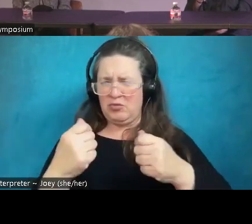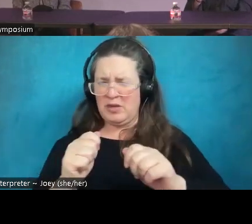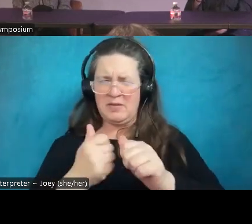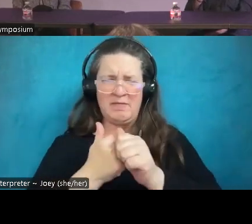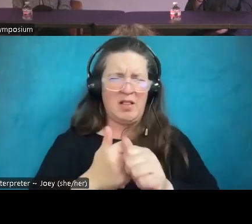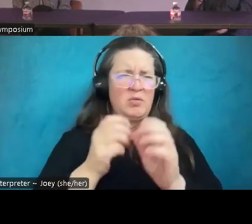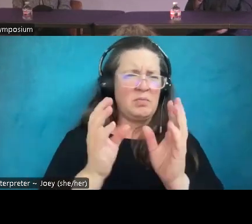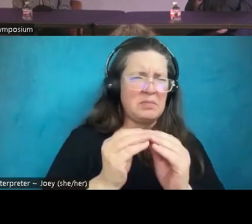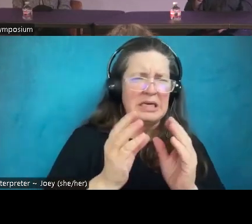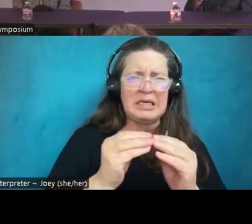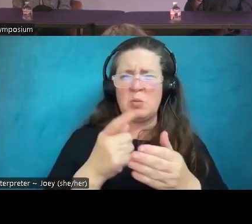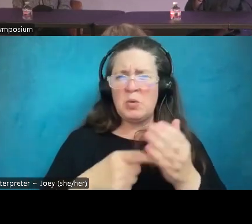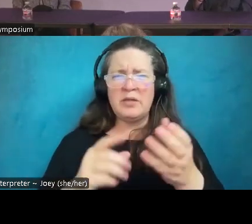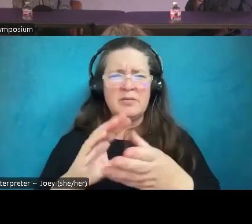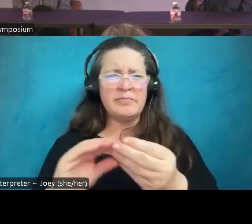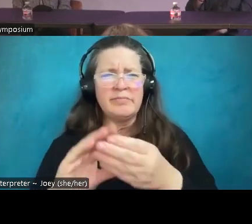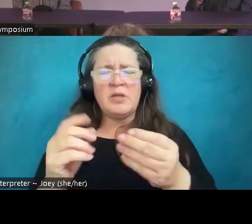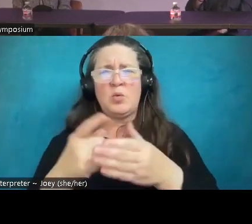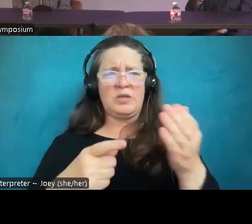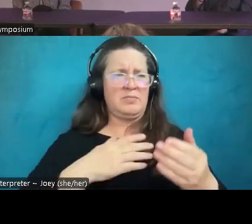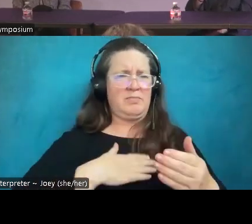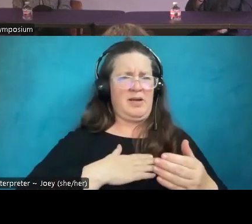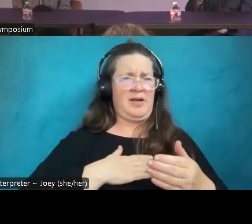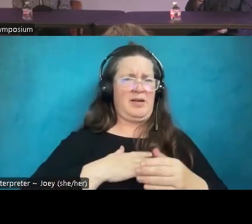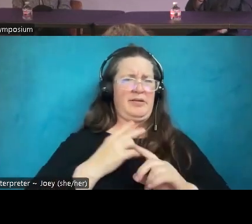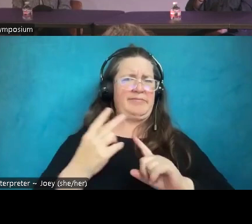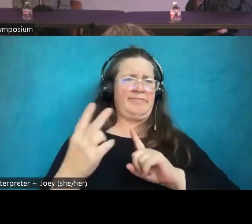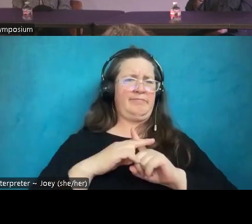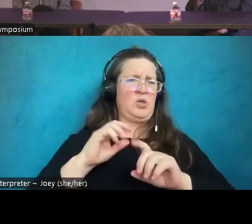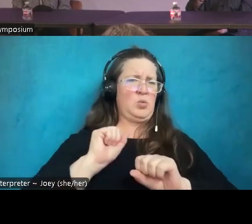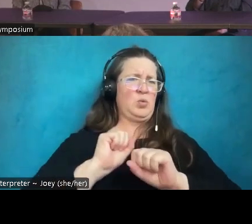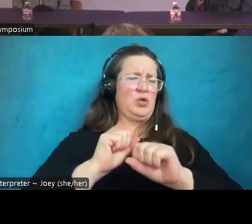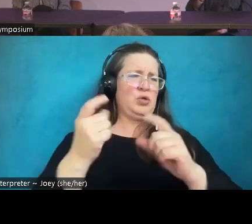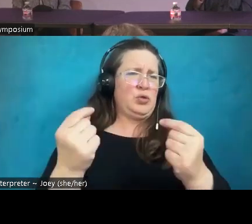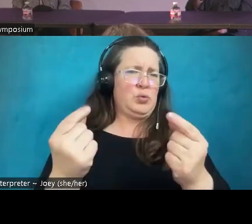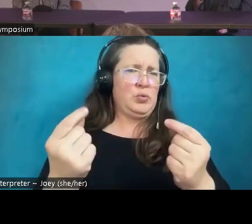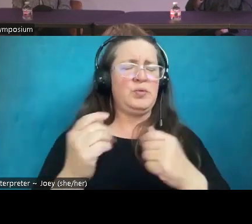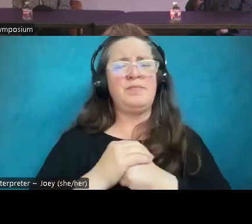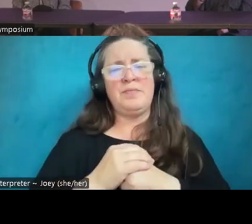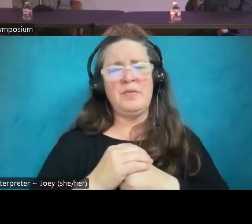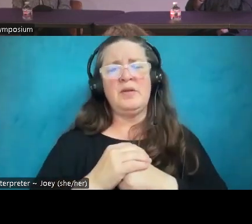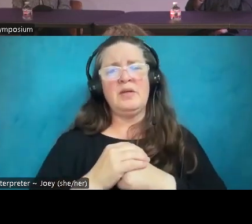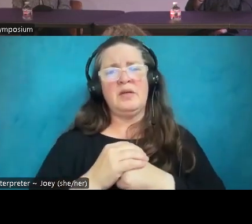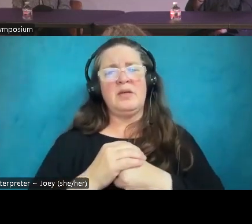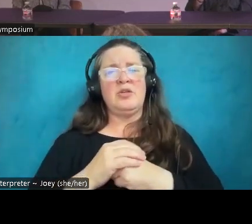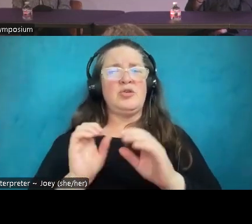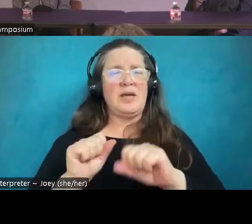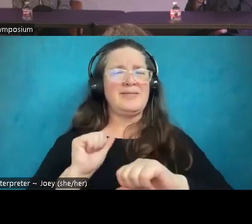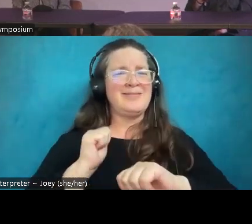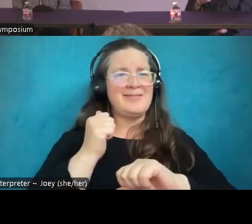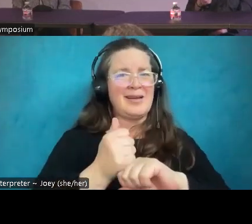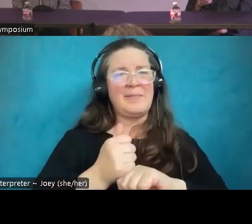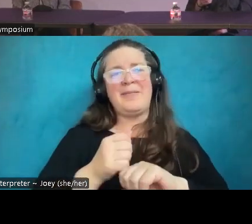items? And so talking through that with, I think, a speech pathologist is really helpful because you can really personalize those